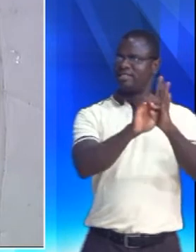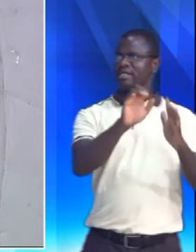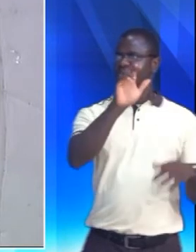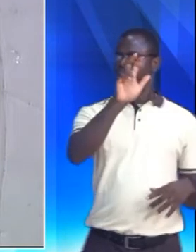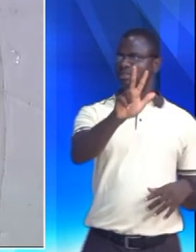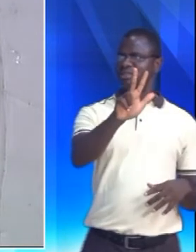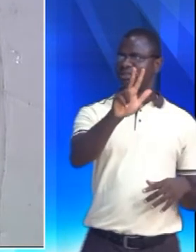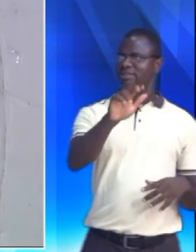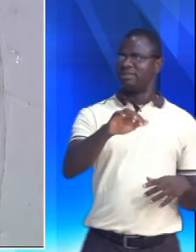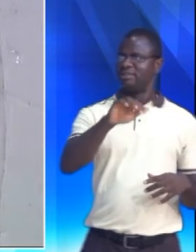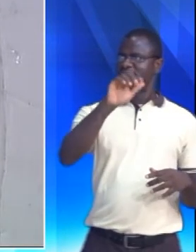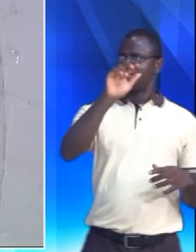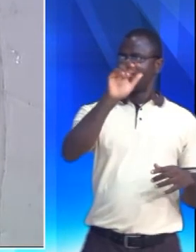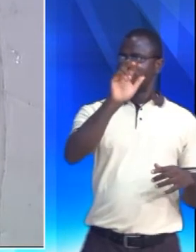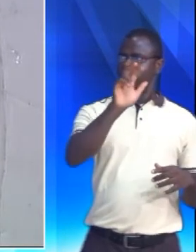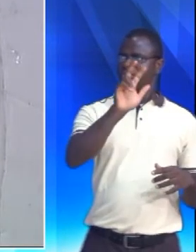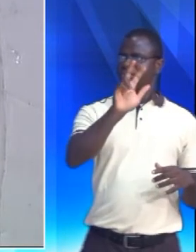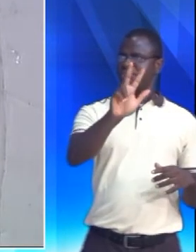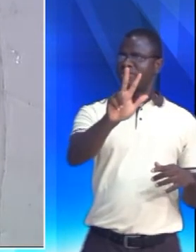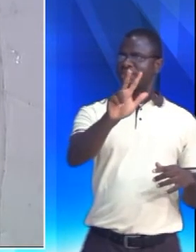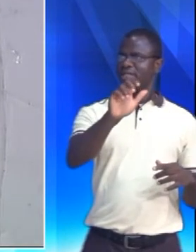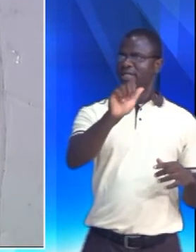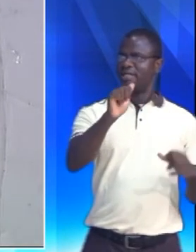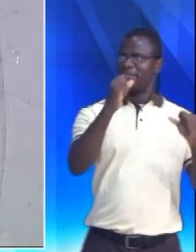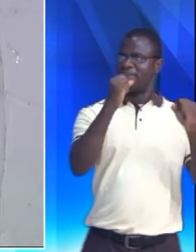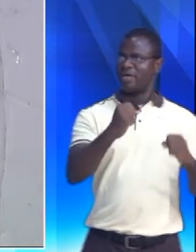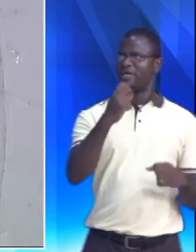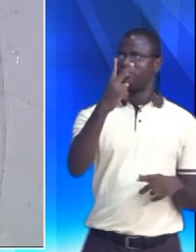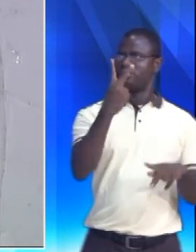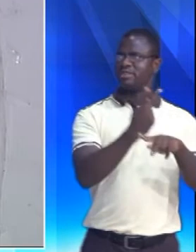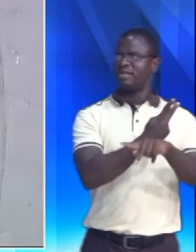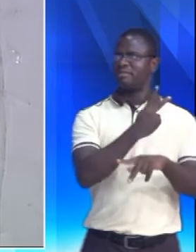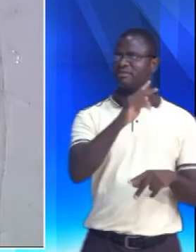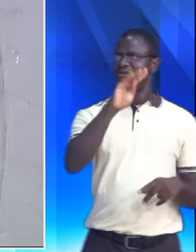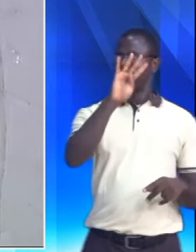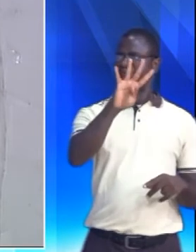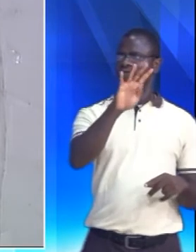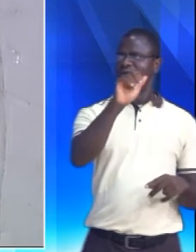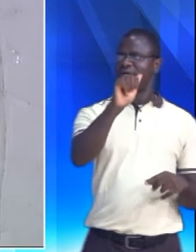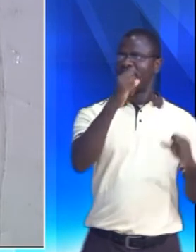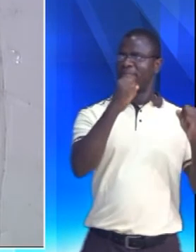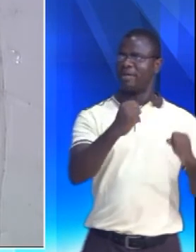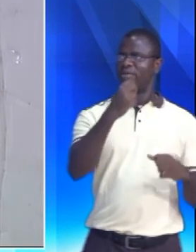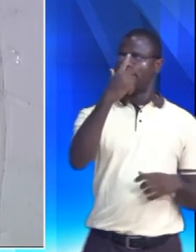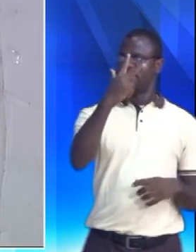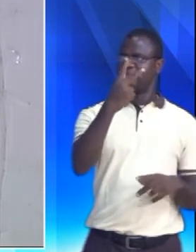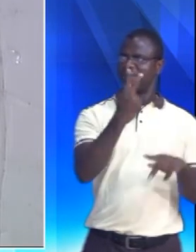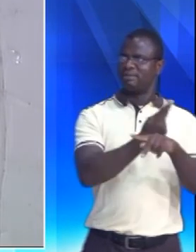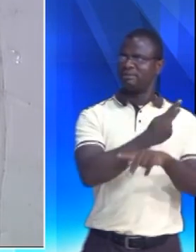In this particular example, as seen in example 2, the first thing is to